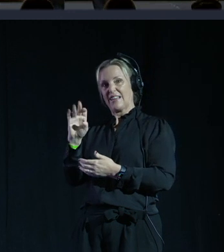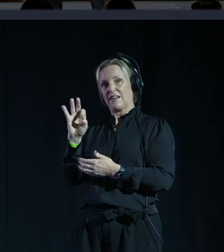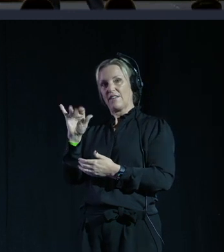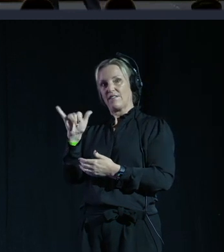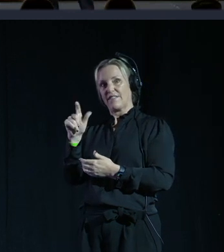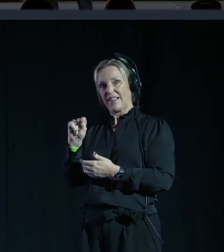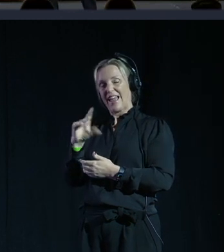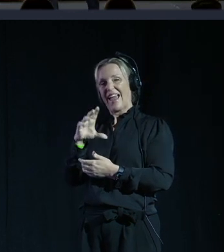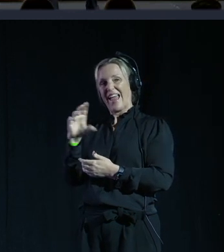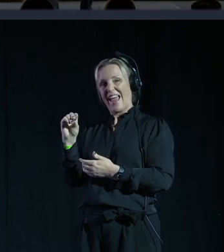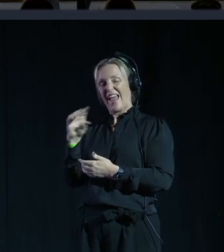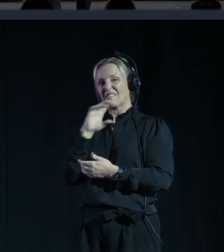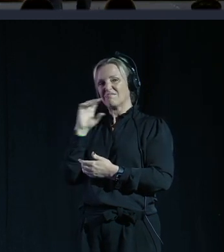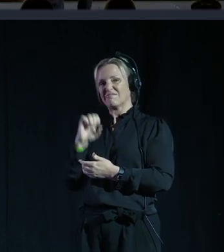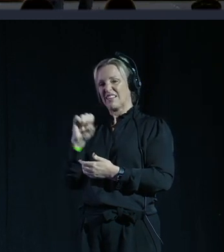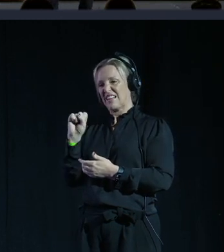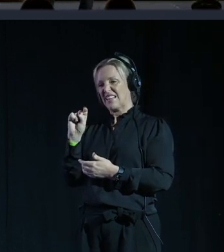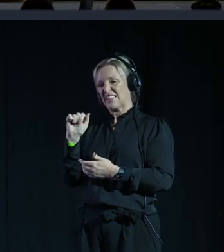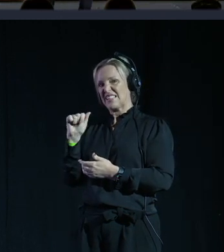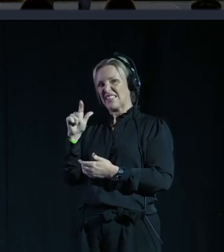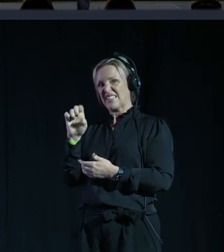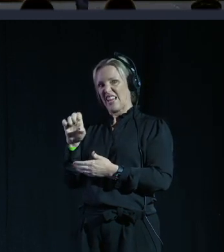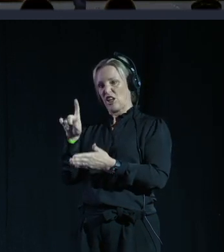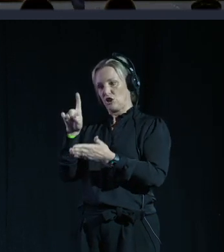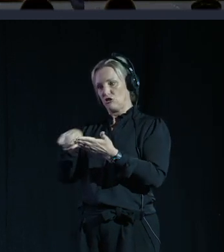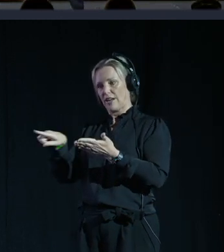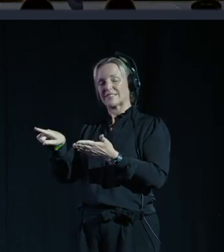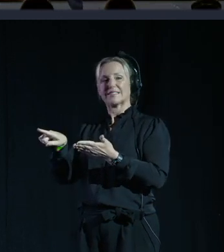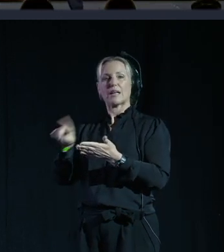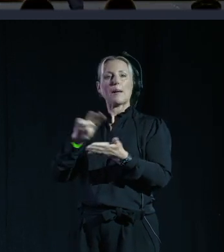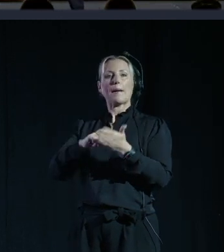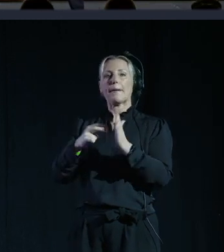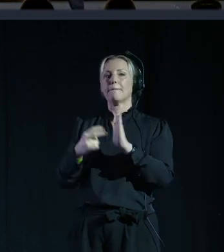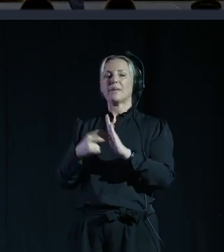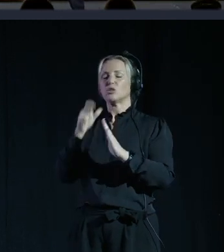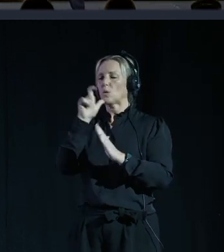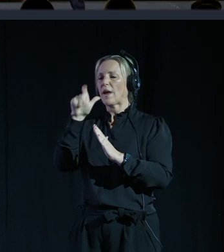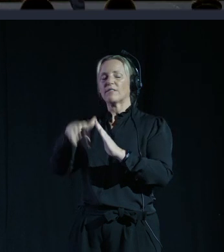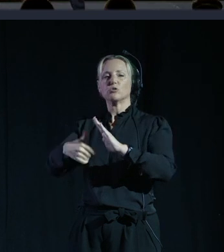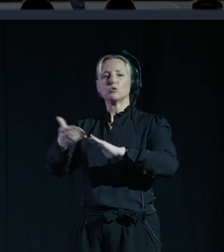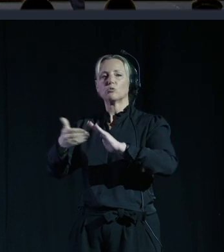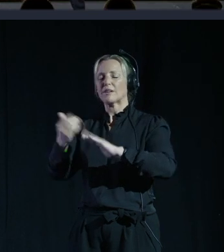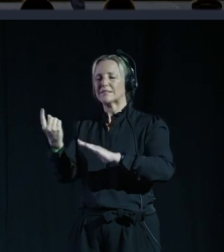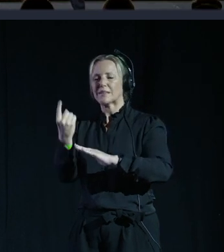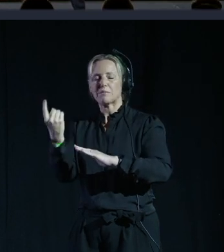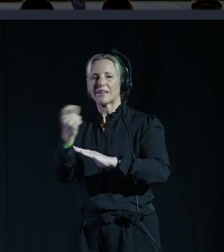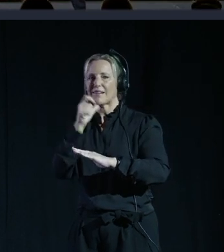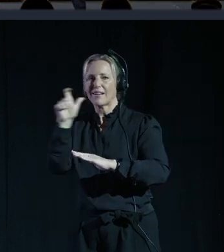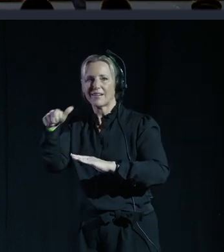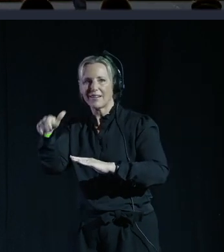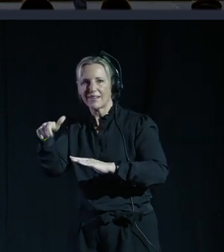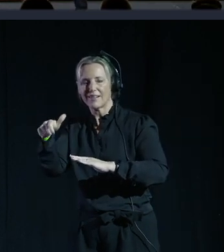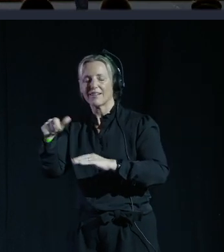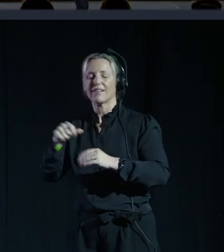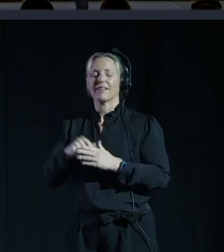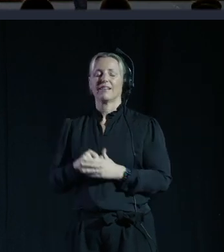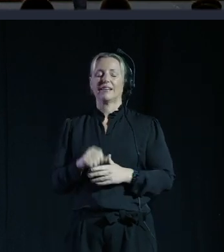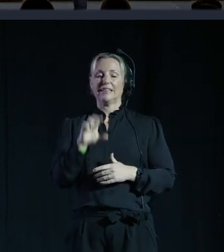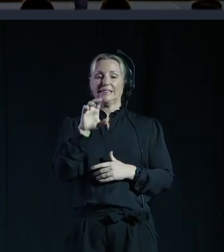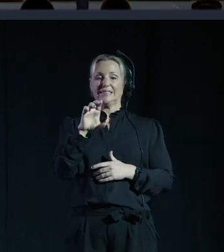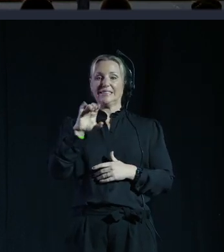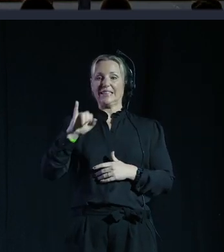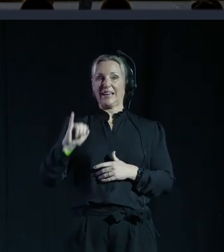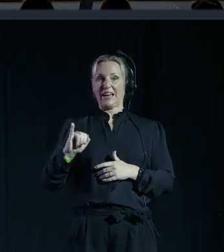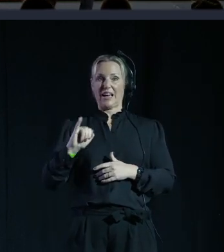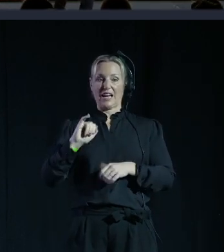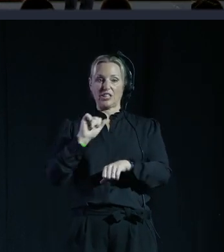this saves you time, reduces that cycle time, so you're not rerunning things that are unnecessary. And CI jobs now no longer